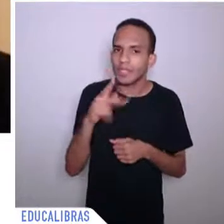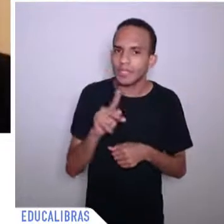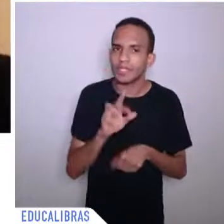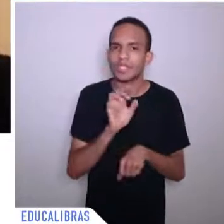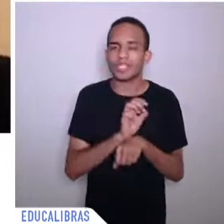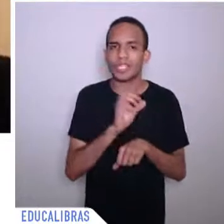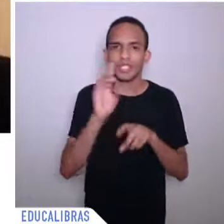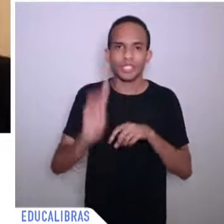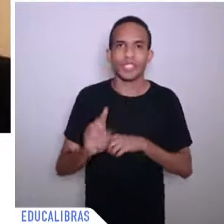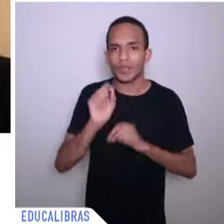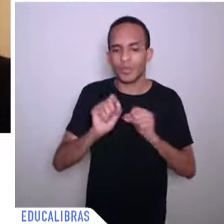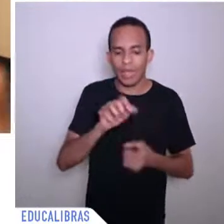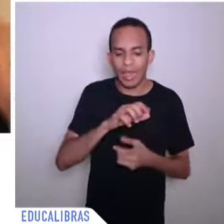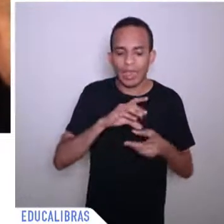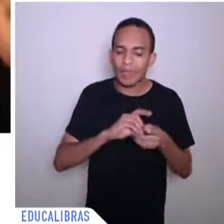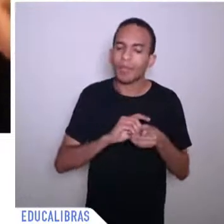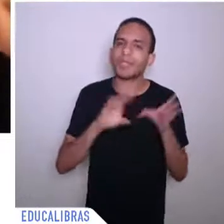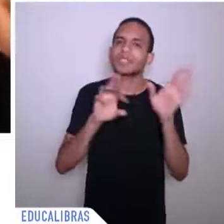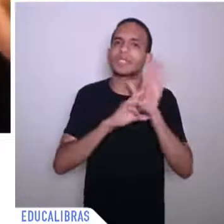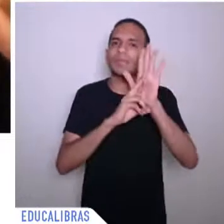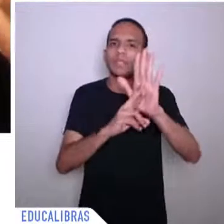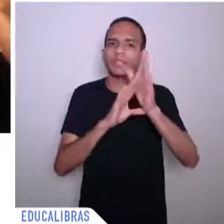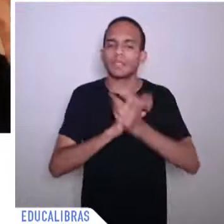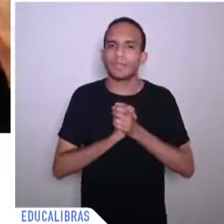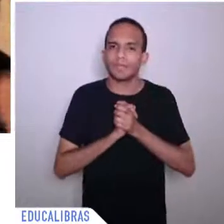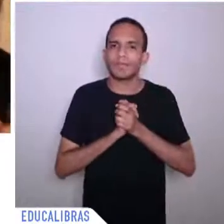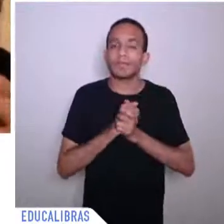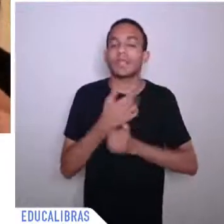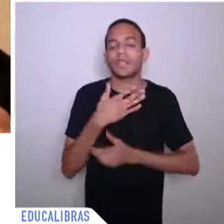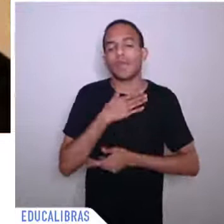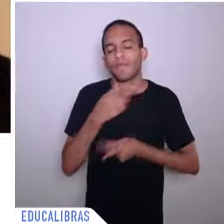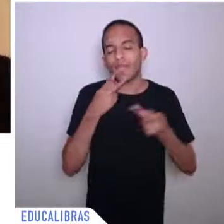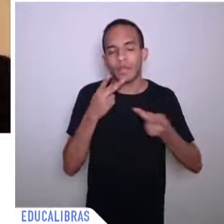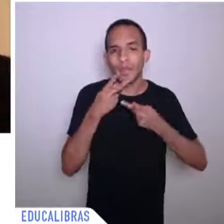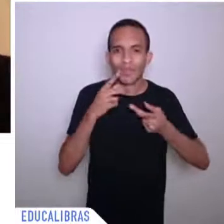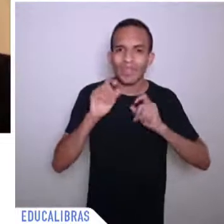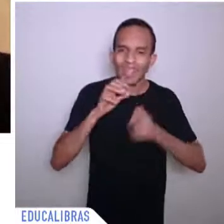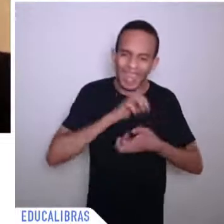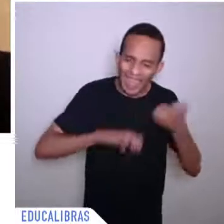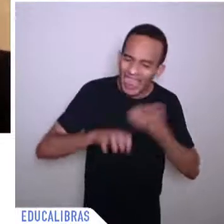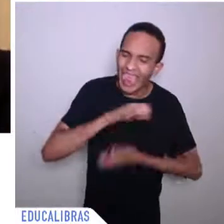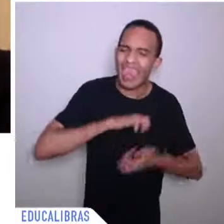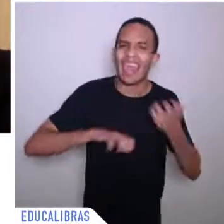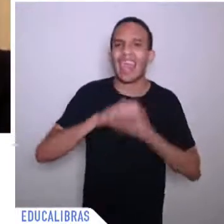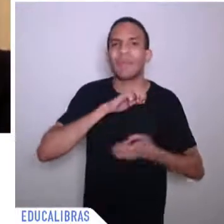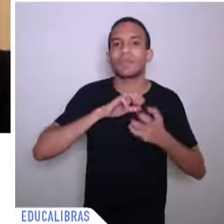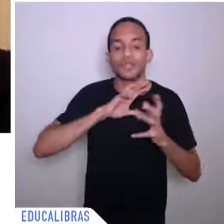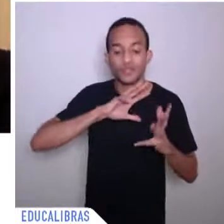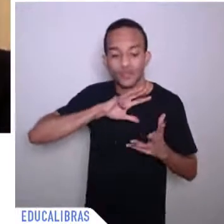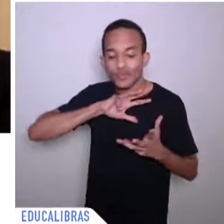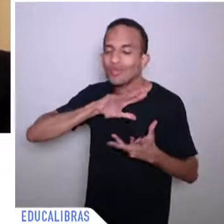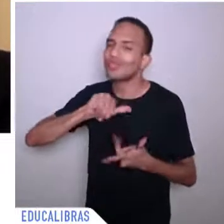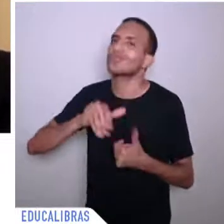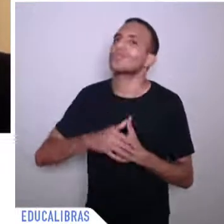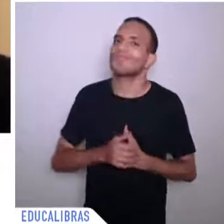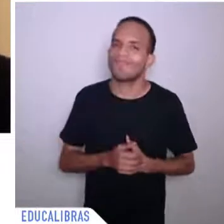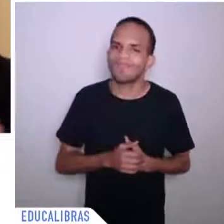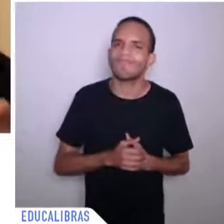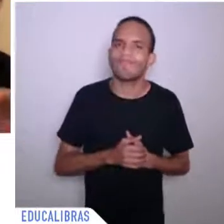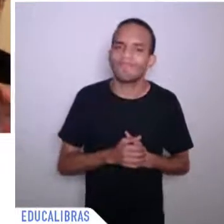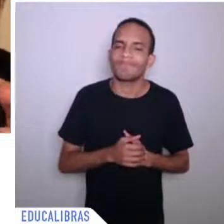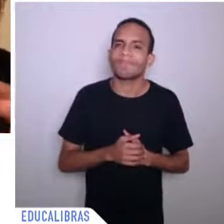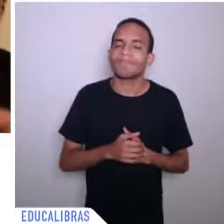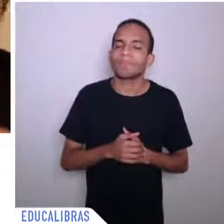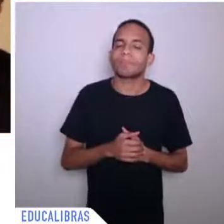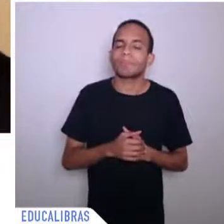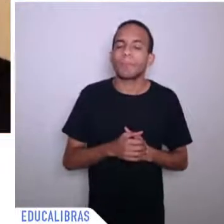by this rule of law, which is the representativeness, is going through a crisis. And I